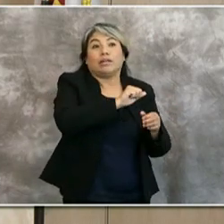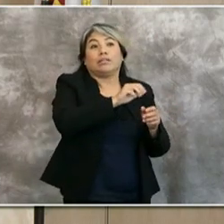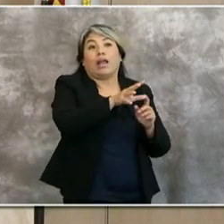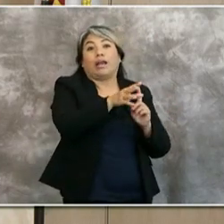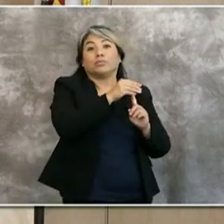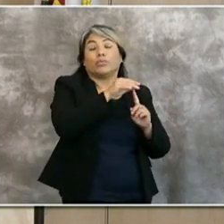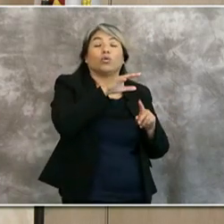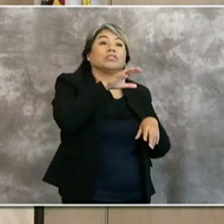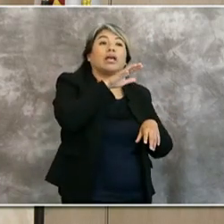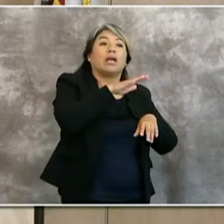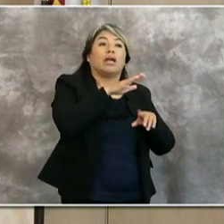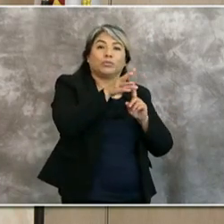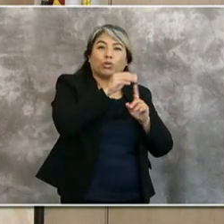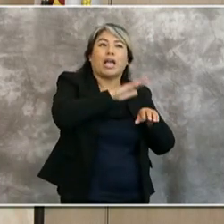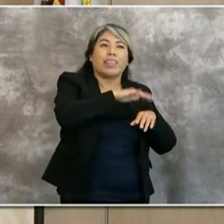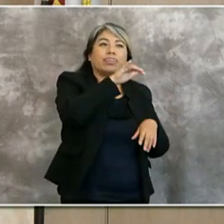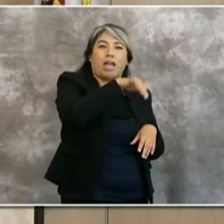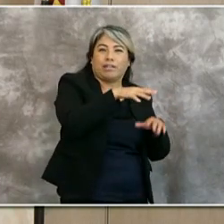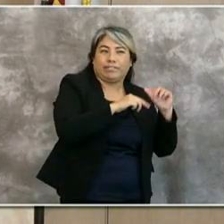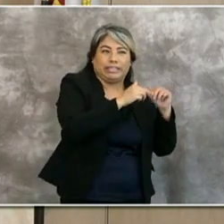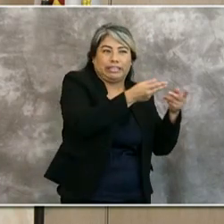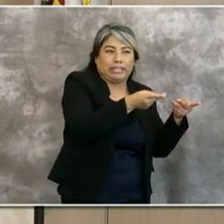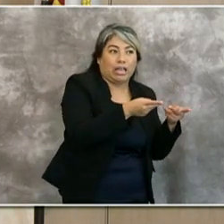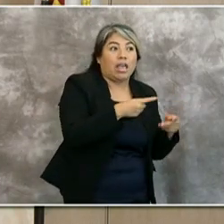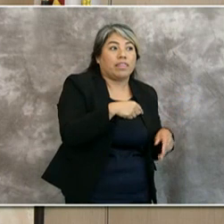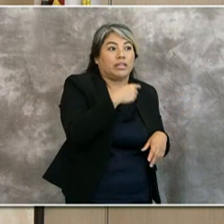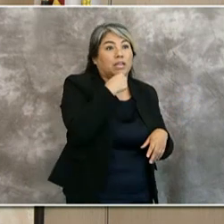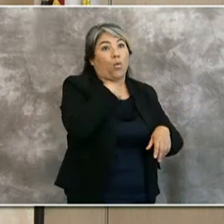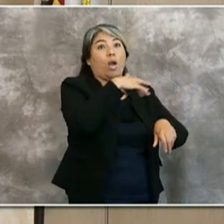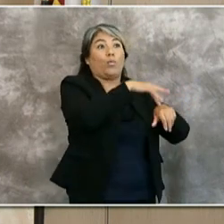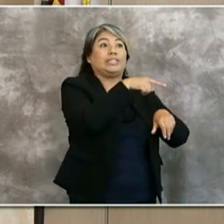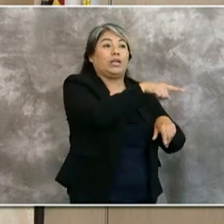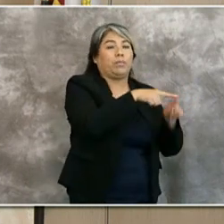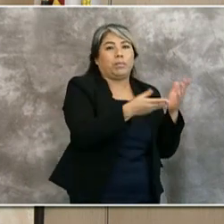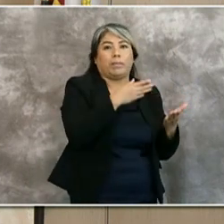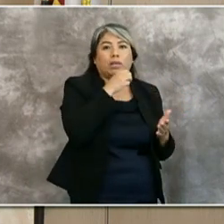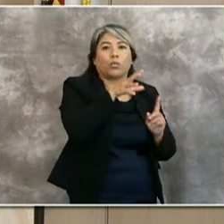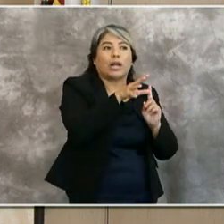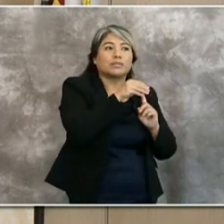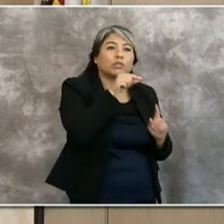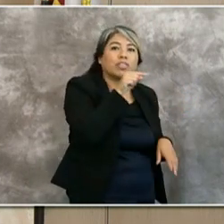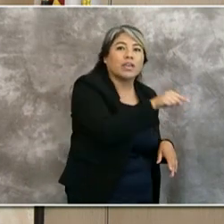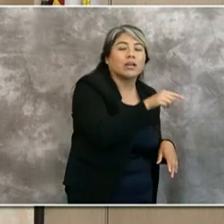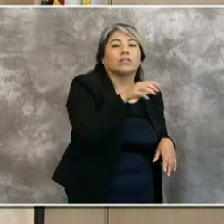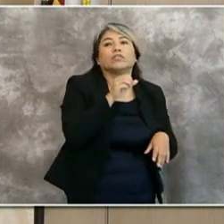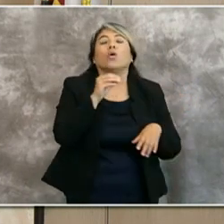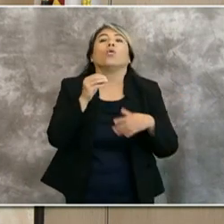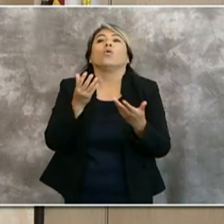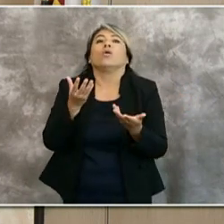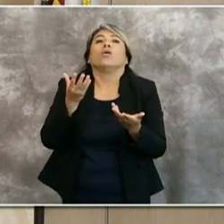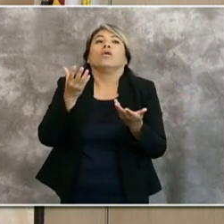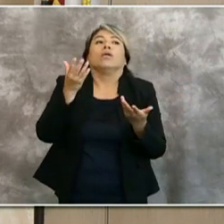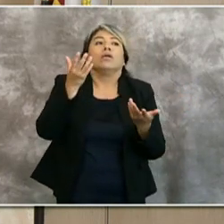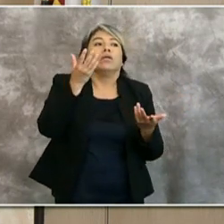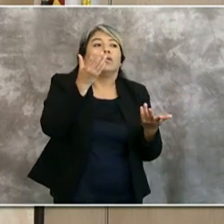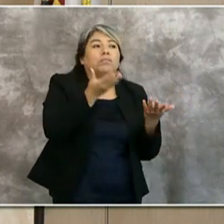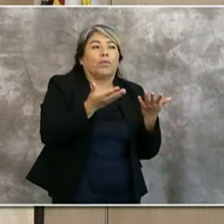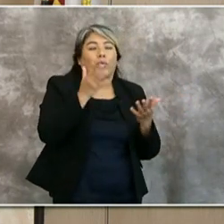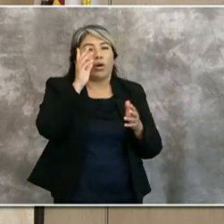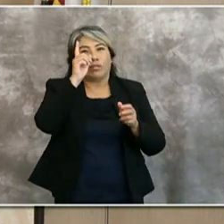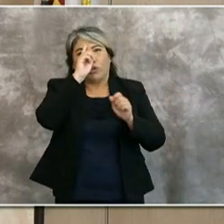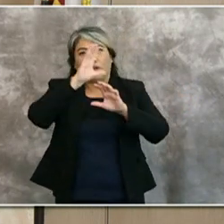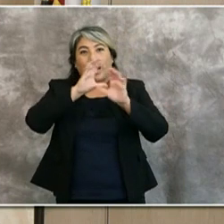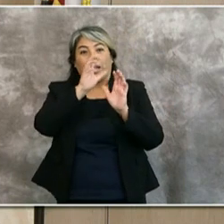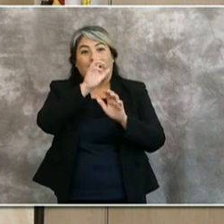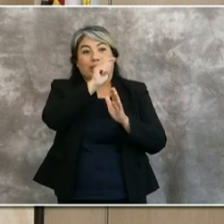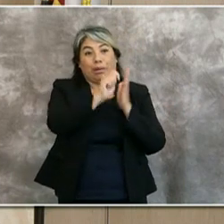at the facilities that they are reporting that they've been to, but we look at the time period, and if